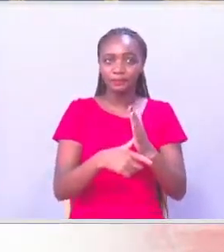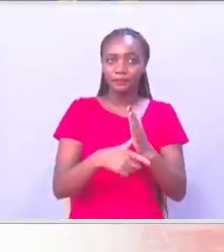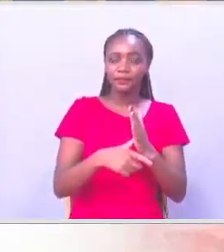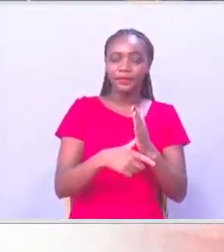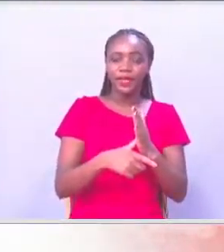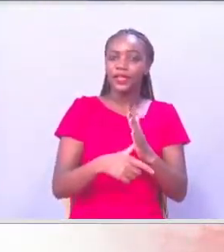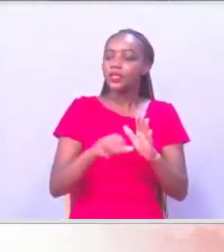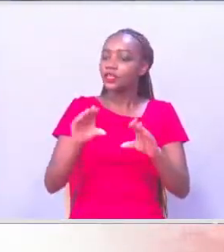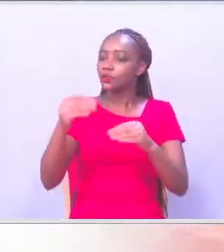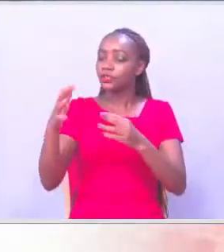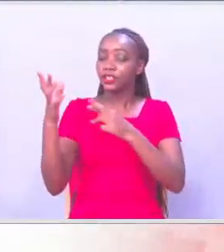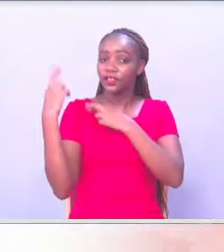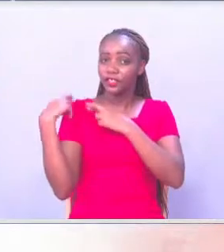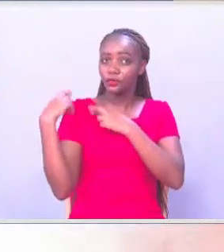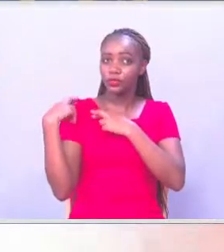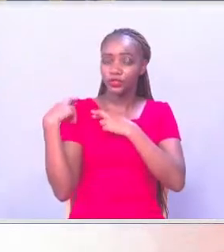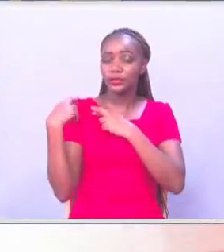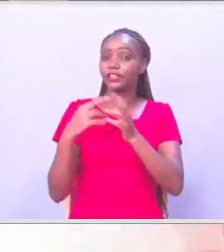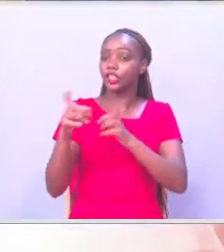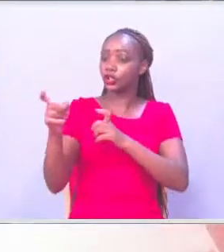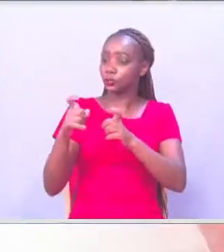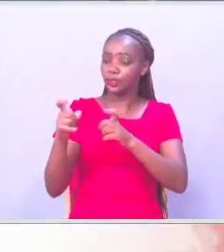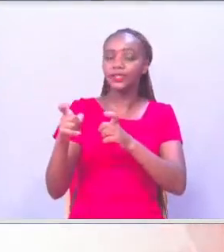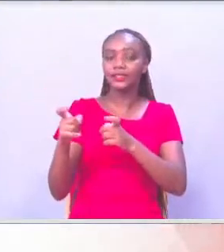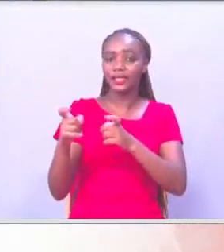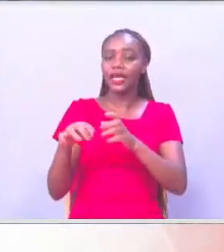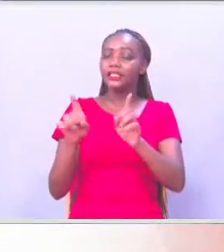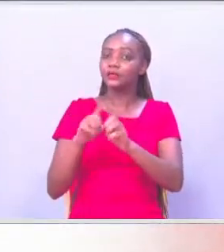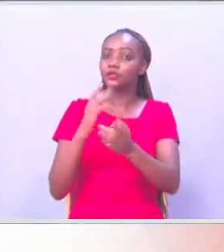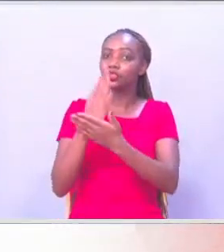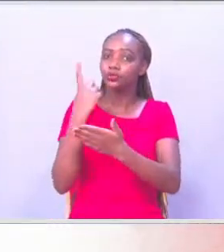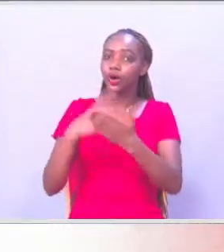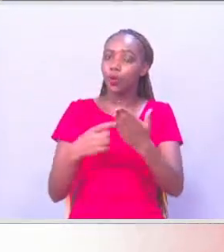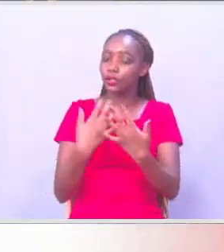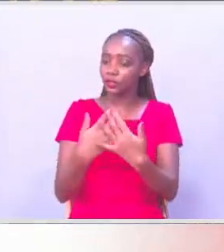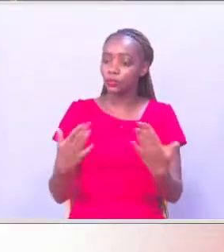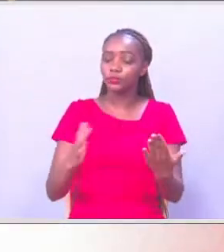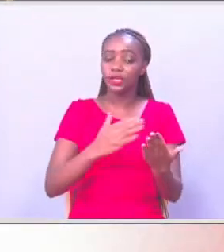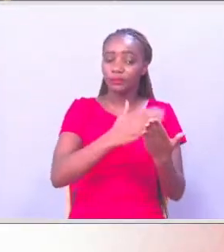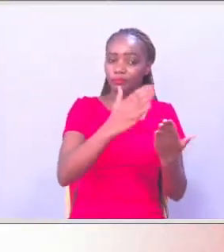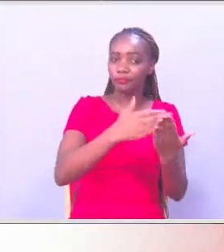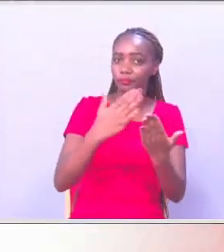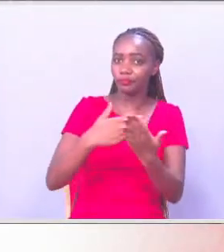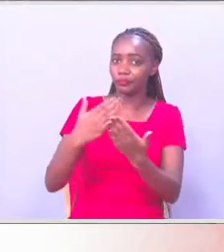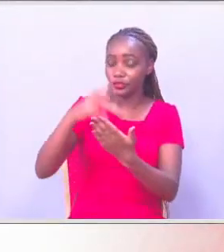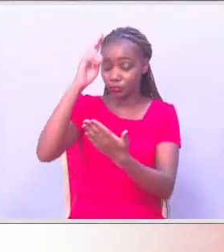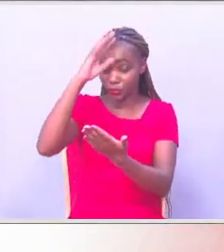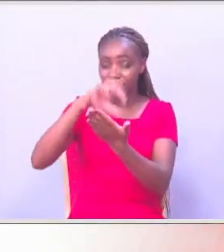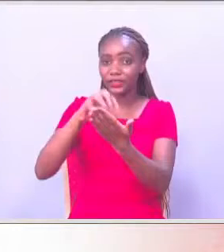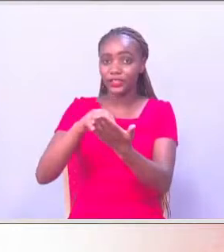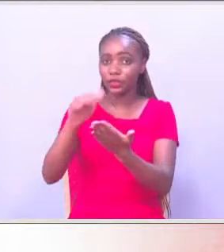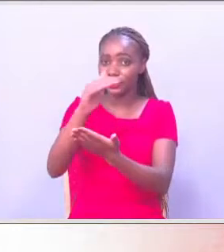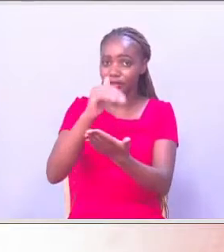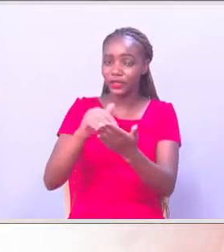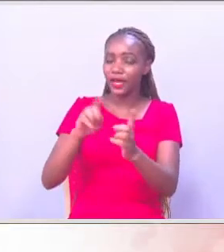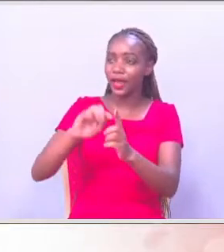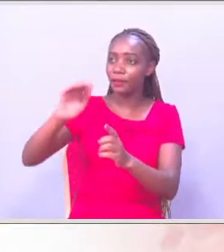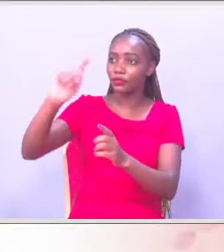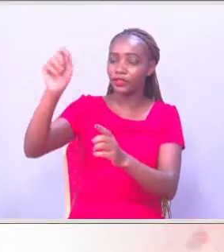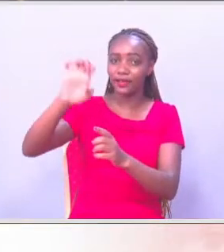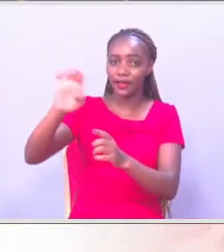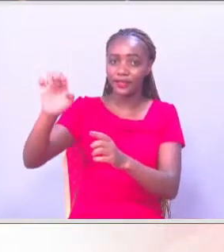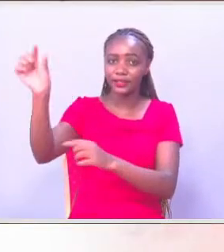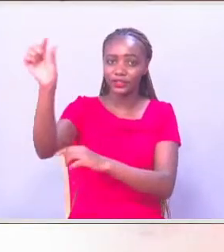manage weapons, and his main responsibility was to ensure the weapons were distributed to police stations in the Central and Mount Kenya